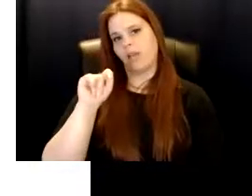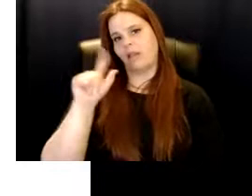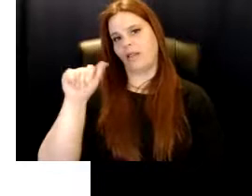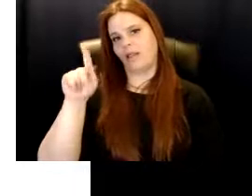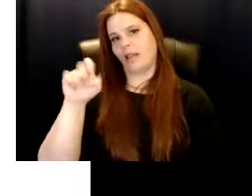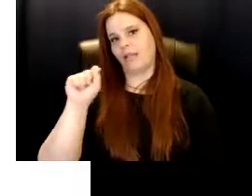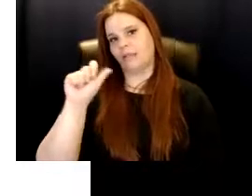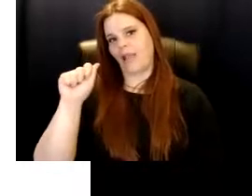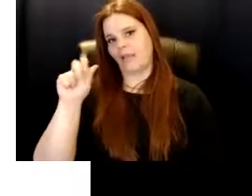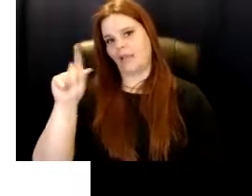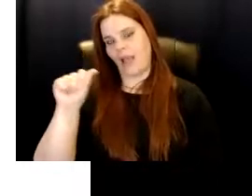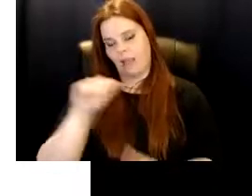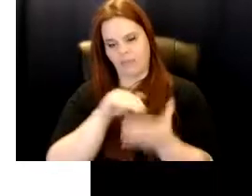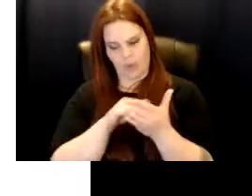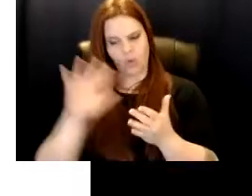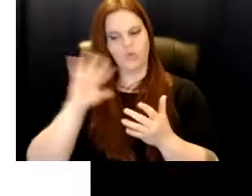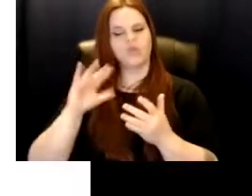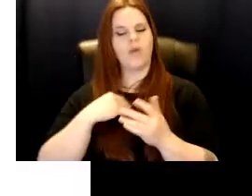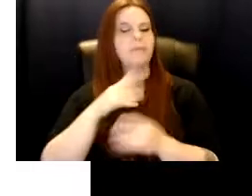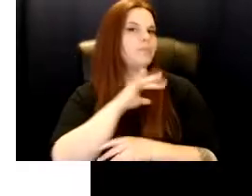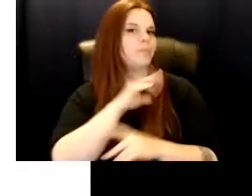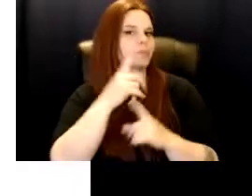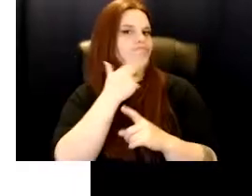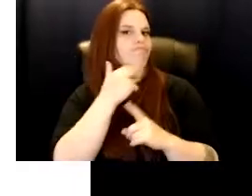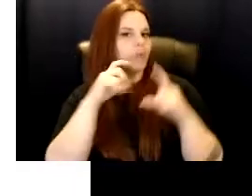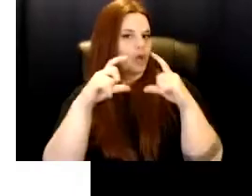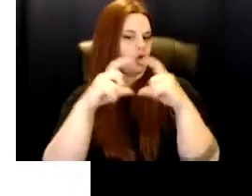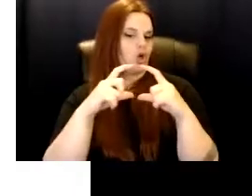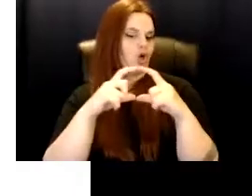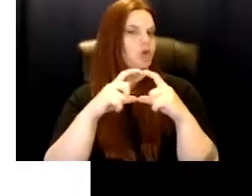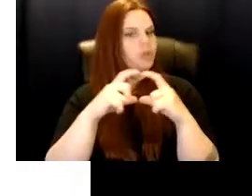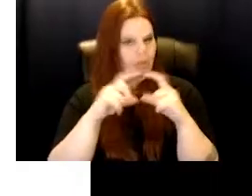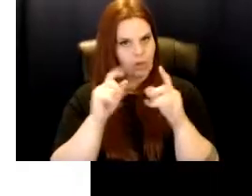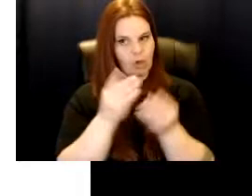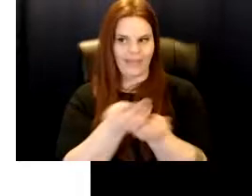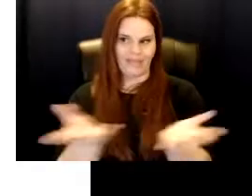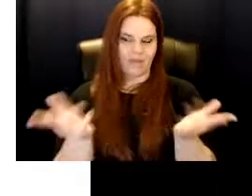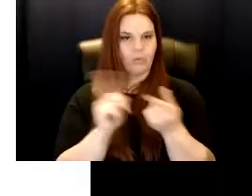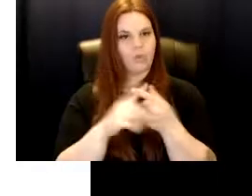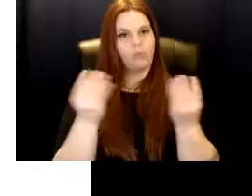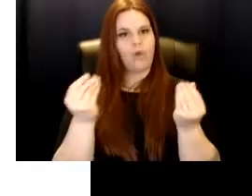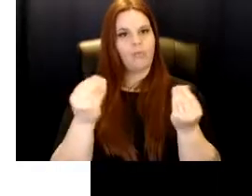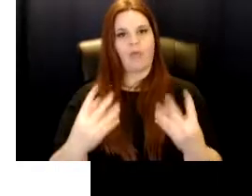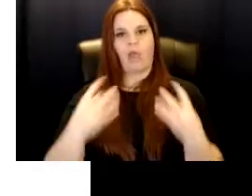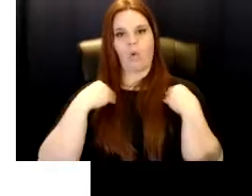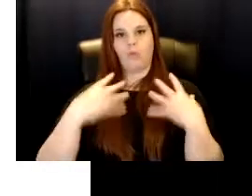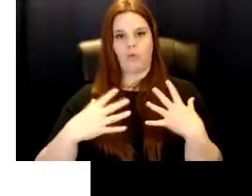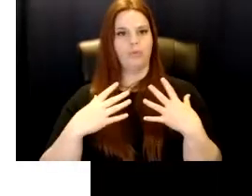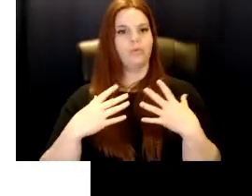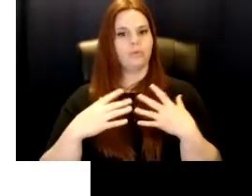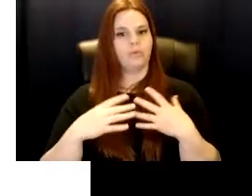great little card that could be given out to property owners.